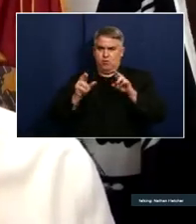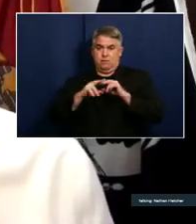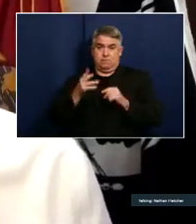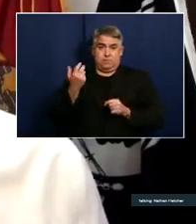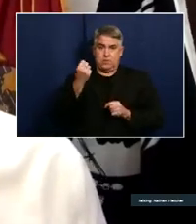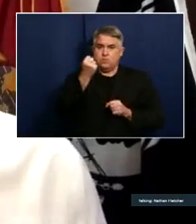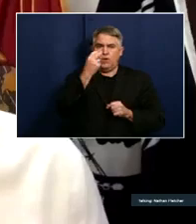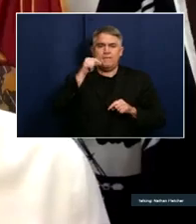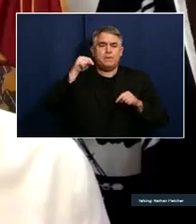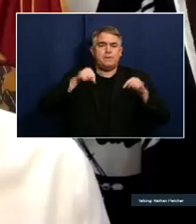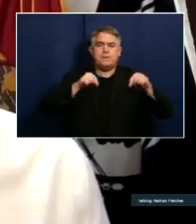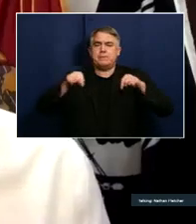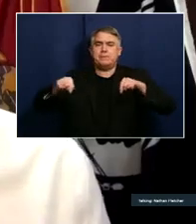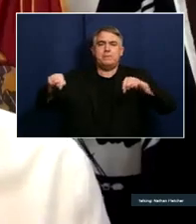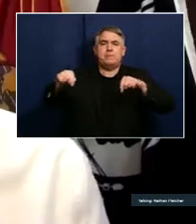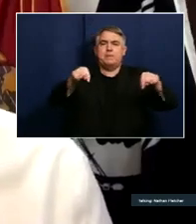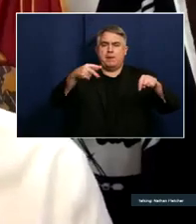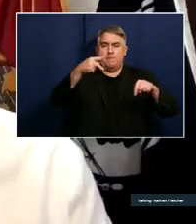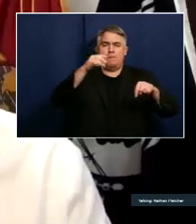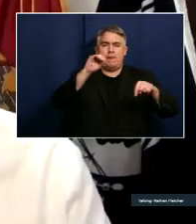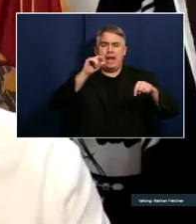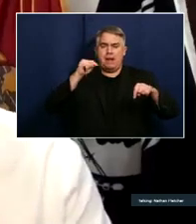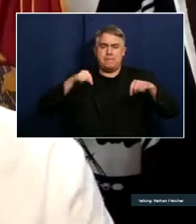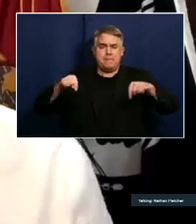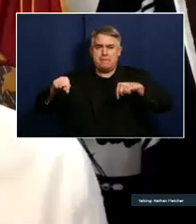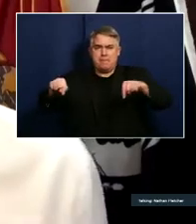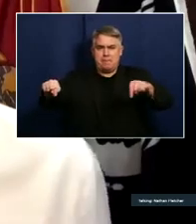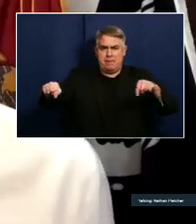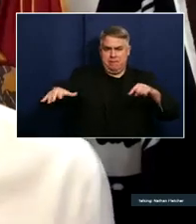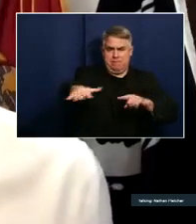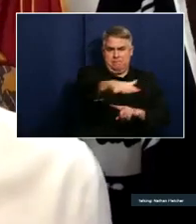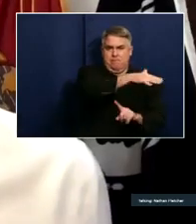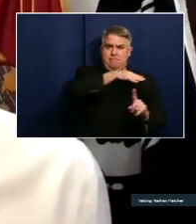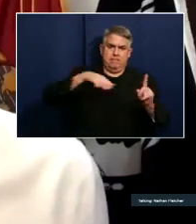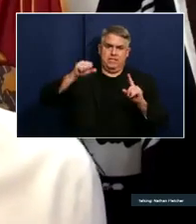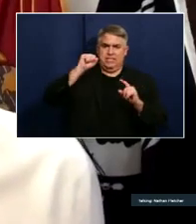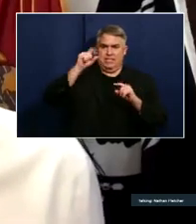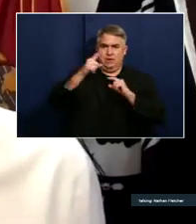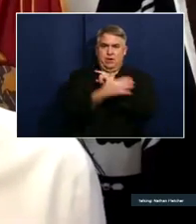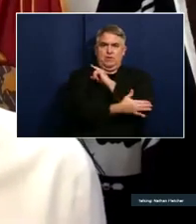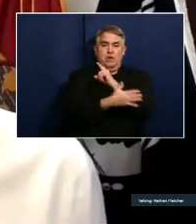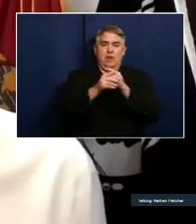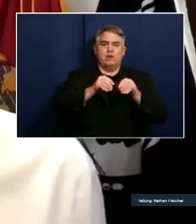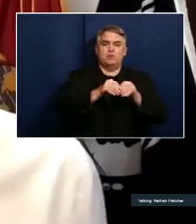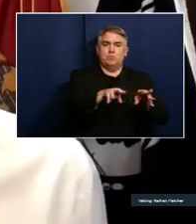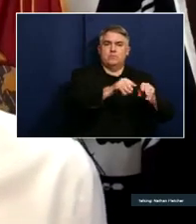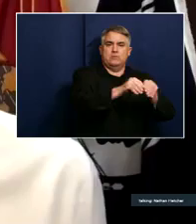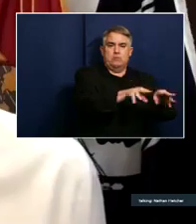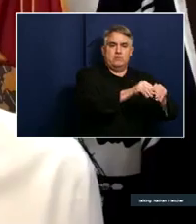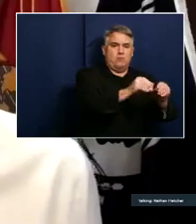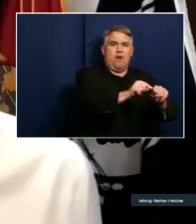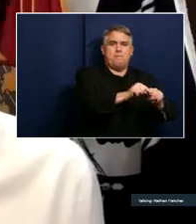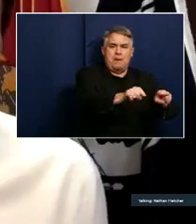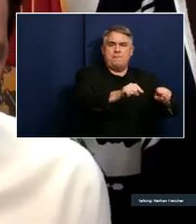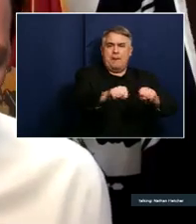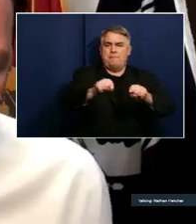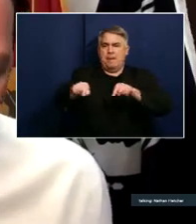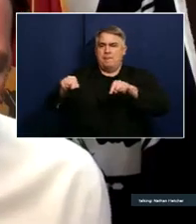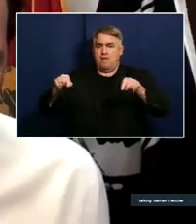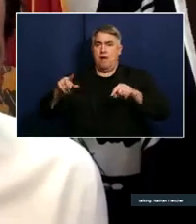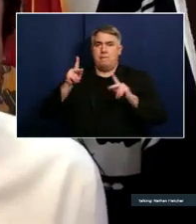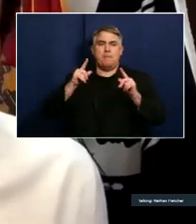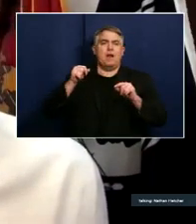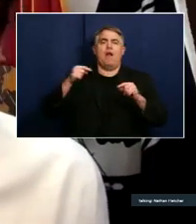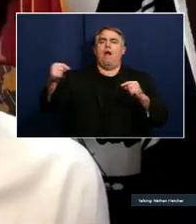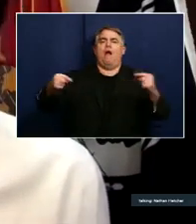points of distribution. These are smaller locations embedded in the community where folks can go to more conveniently get vaccines as